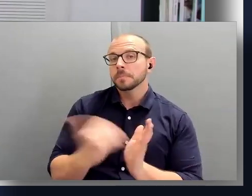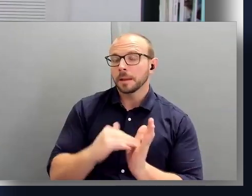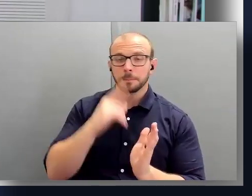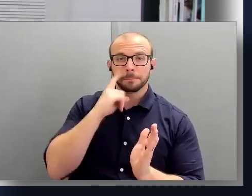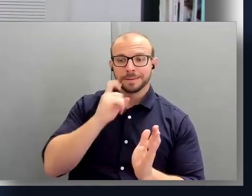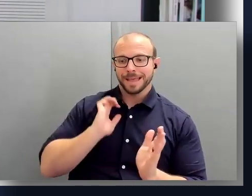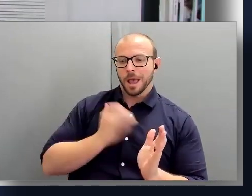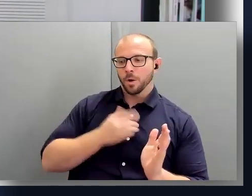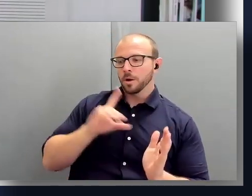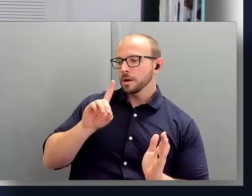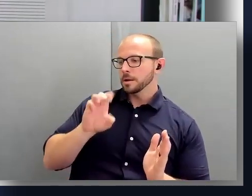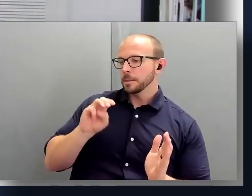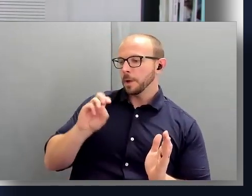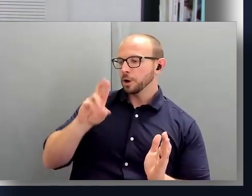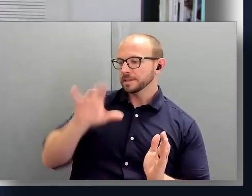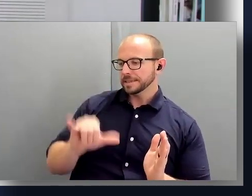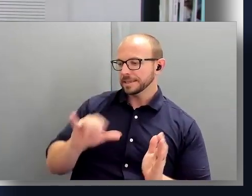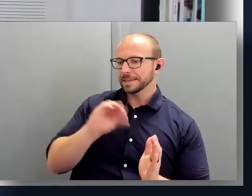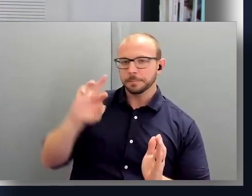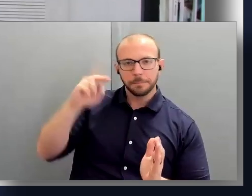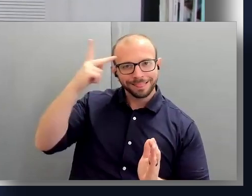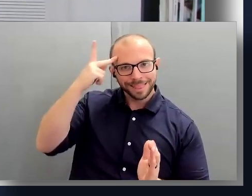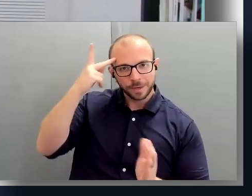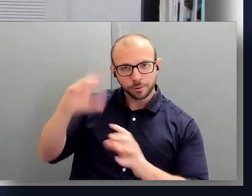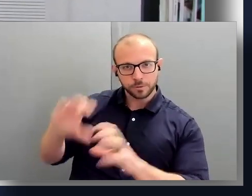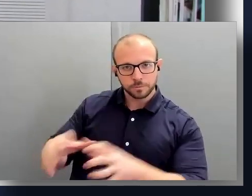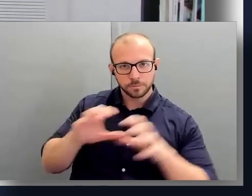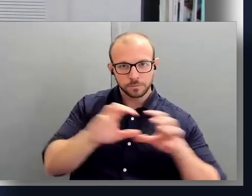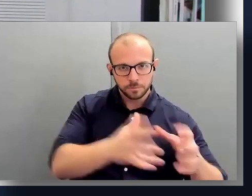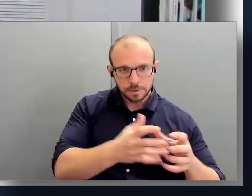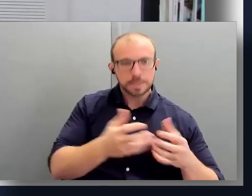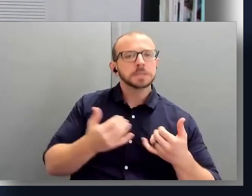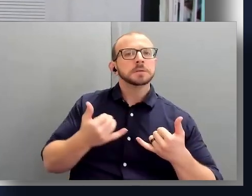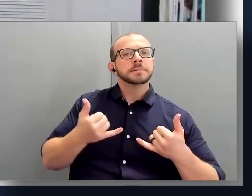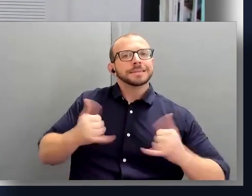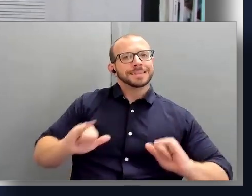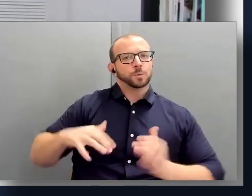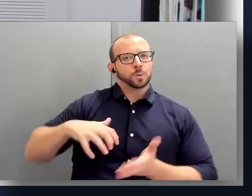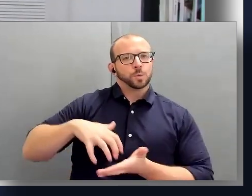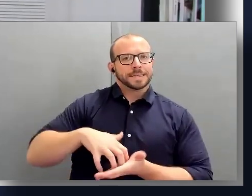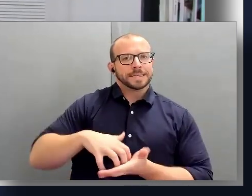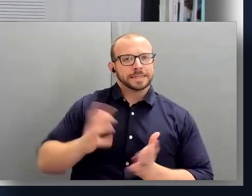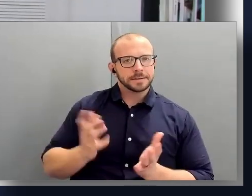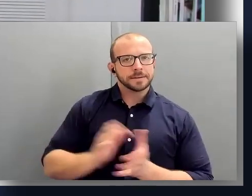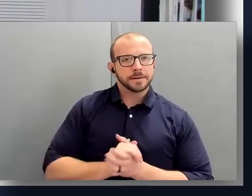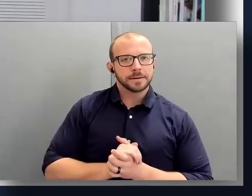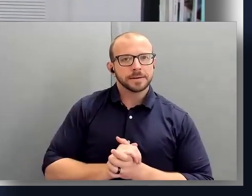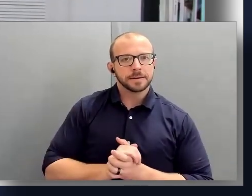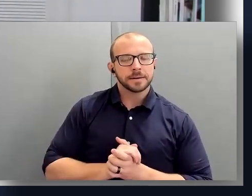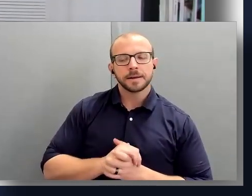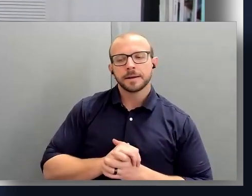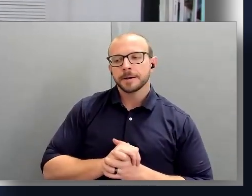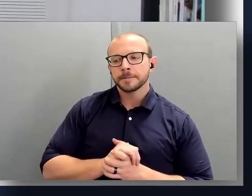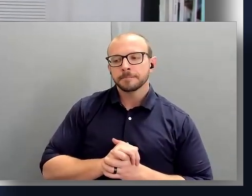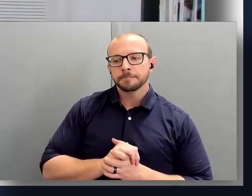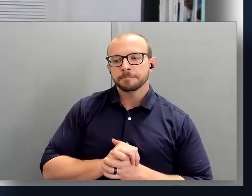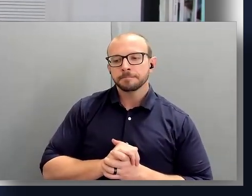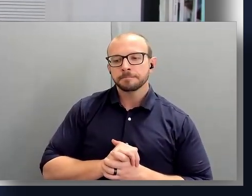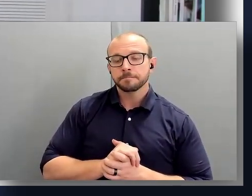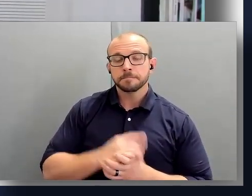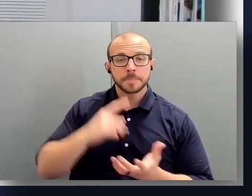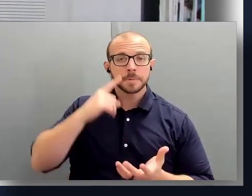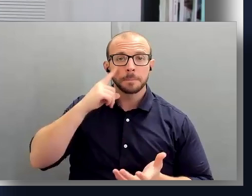again, because our democracy and our political institutions are still quite weak,